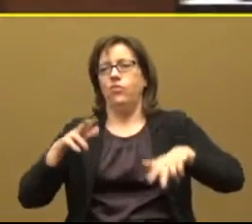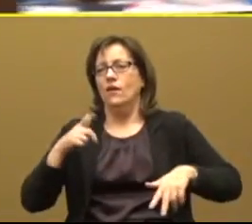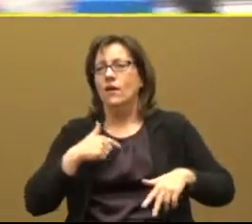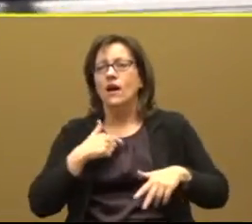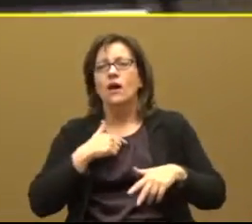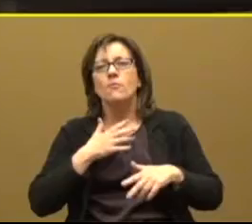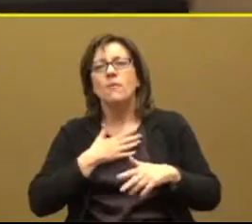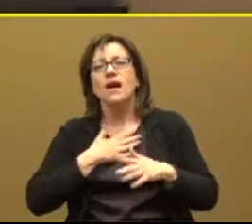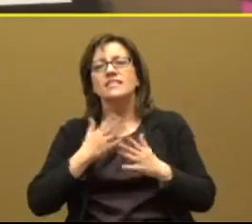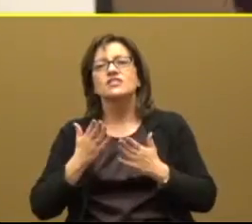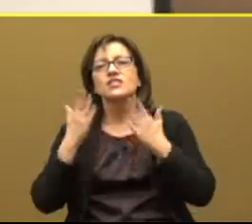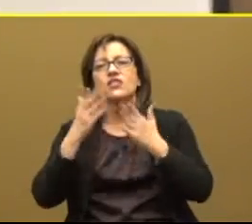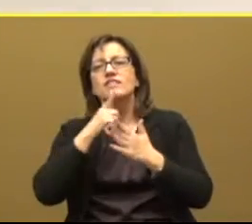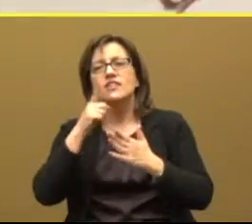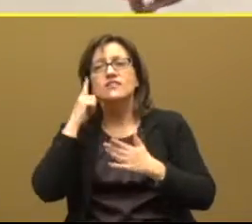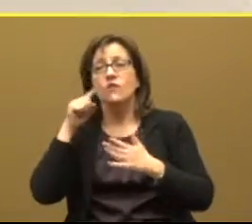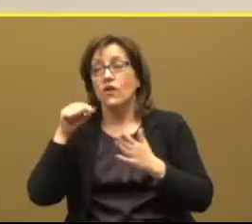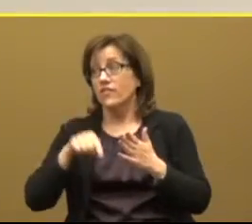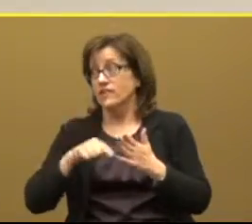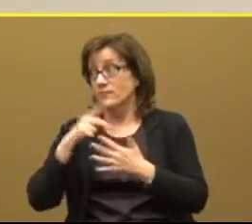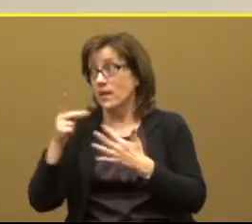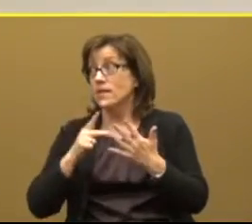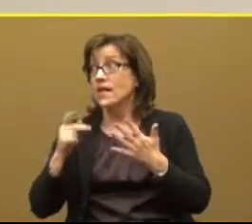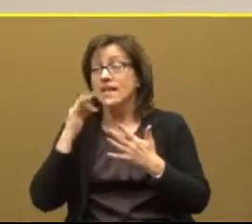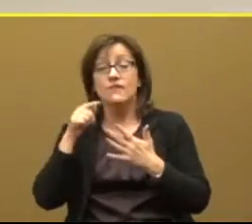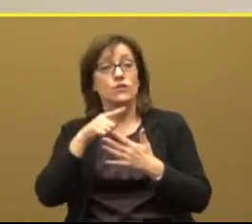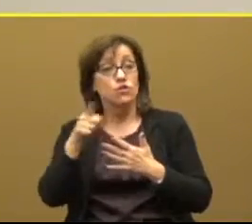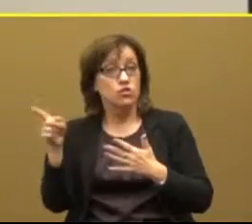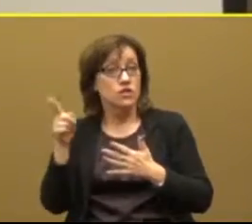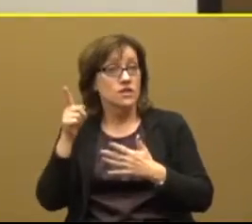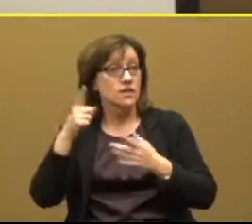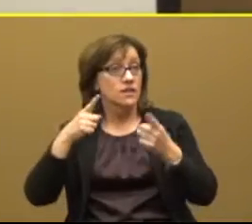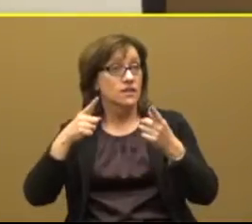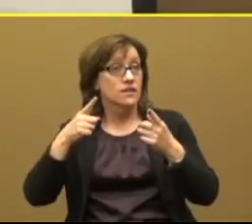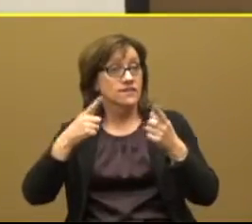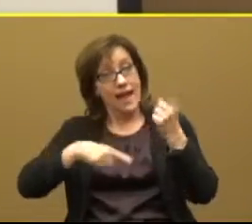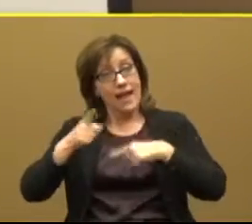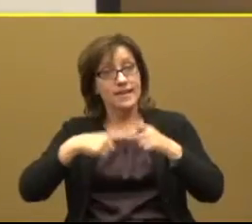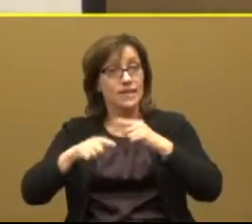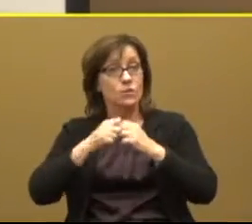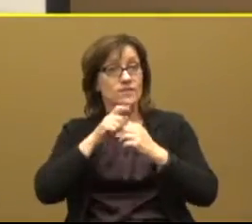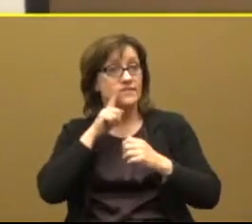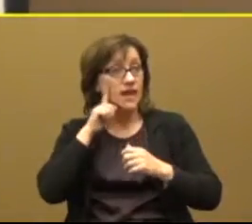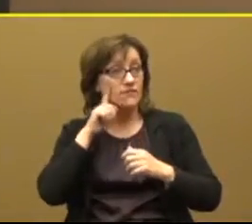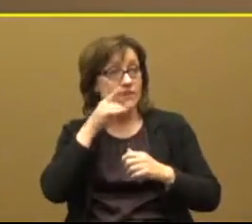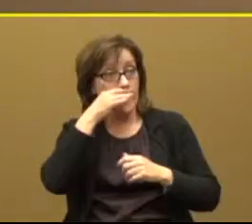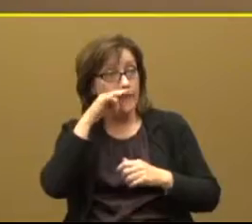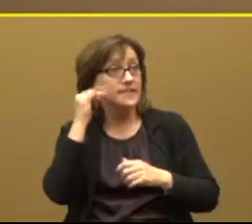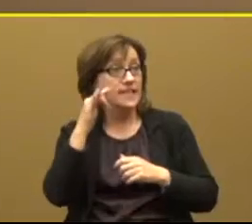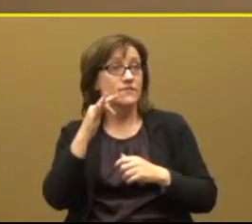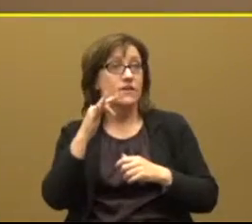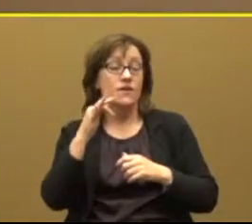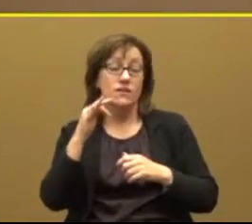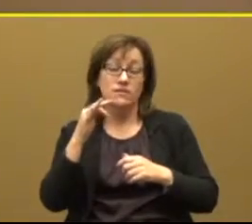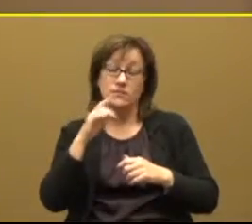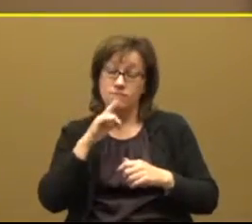is, for this population, if you are signing with deaf kids, if in any way possible, use